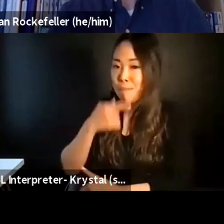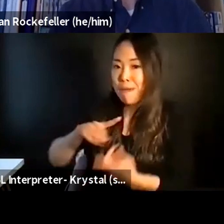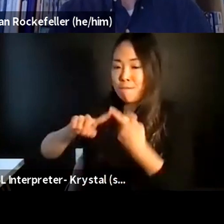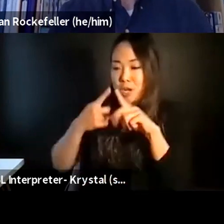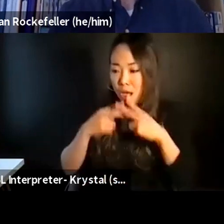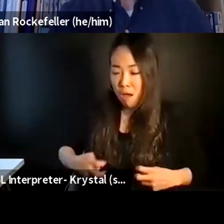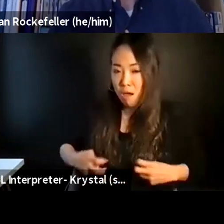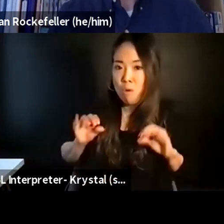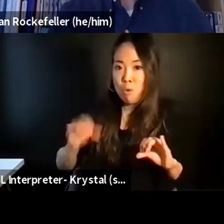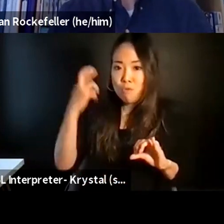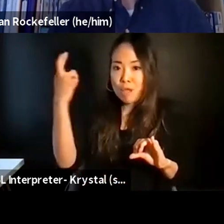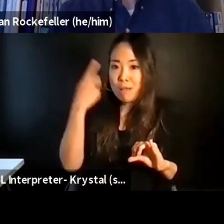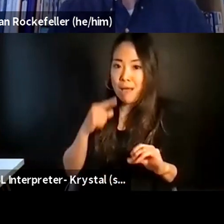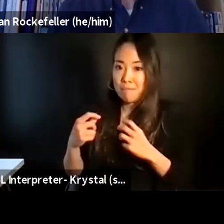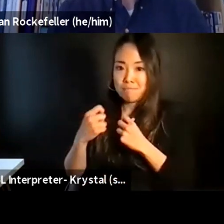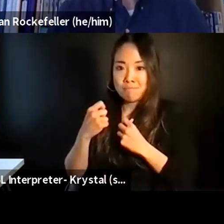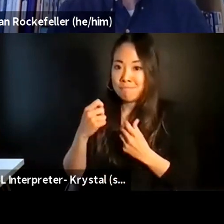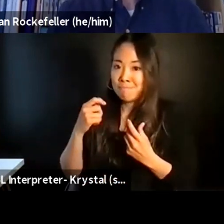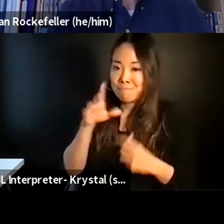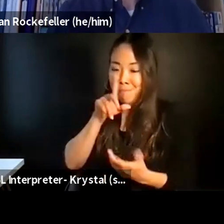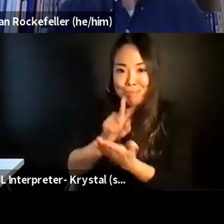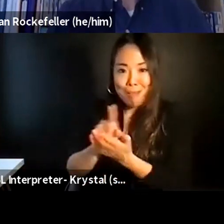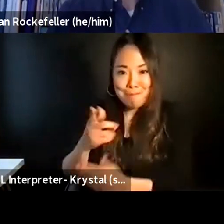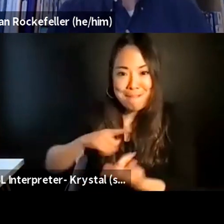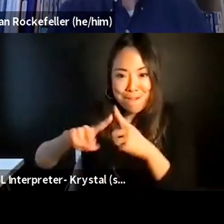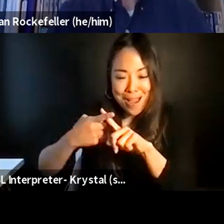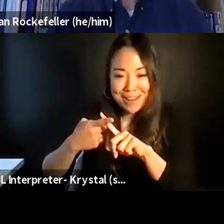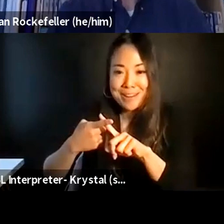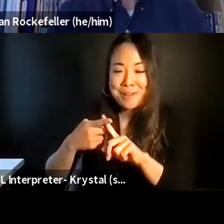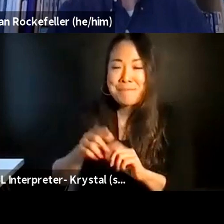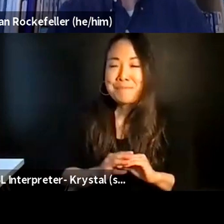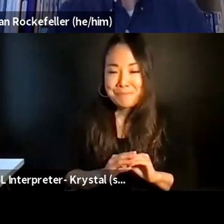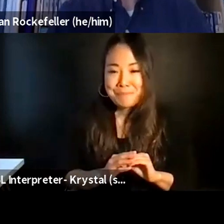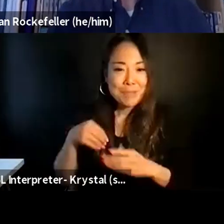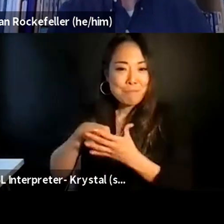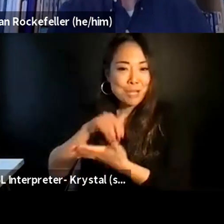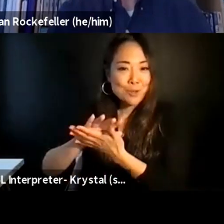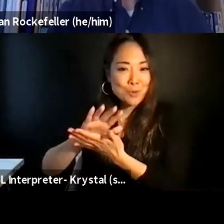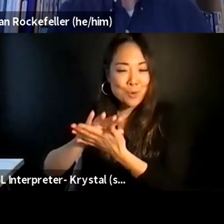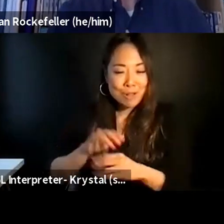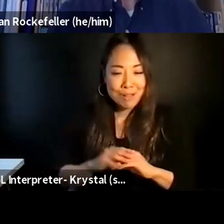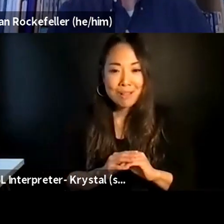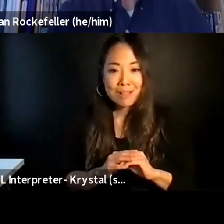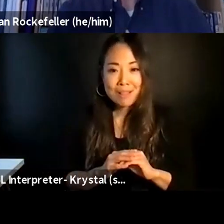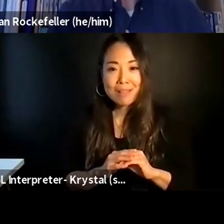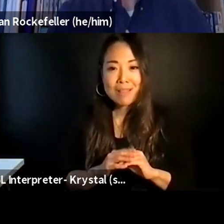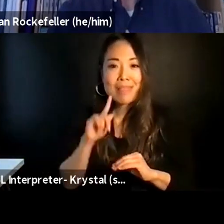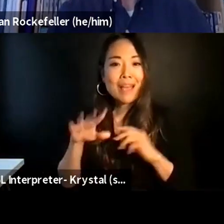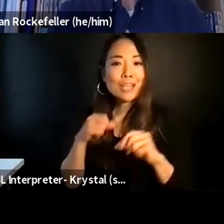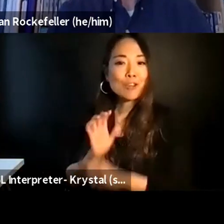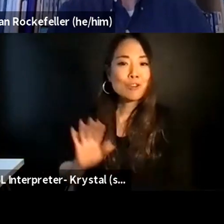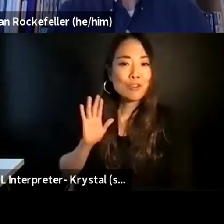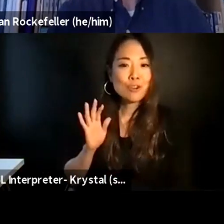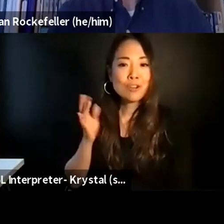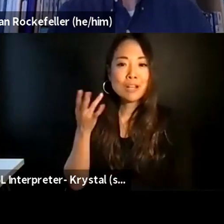male in my school. And that same year, it was 1979, it was in